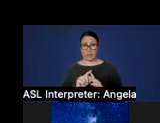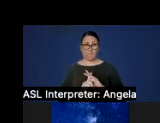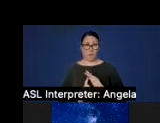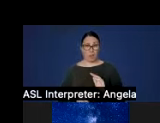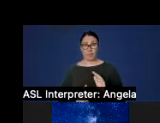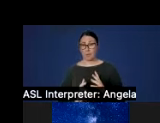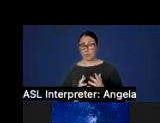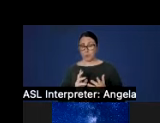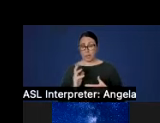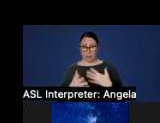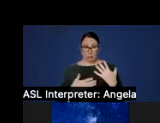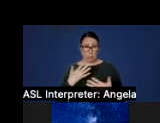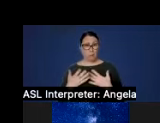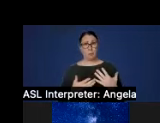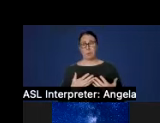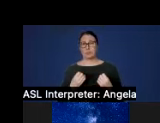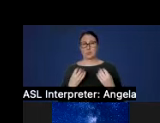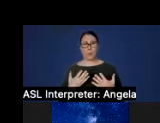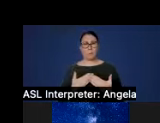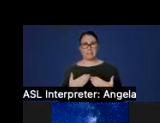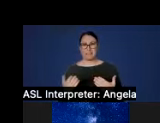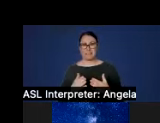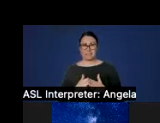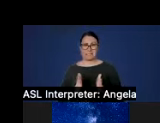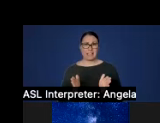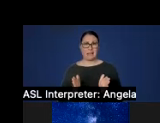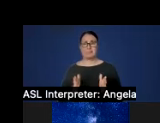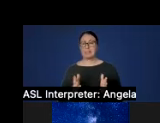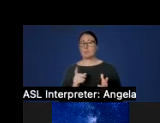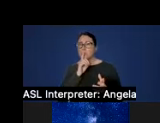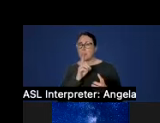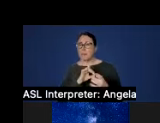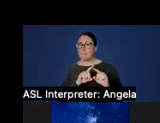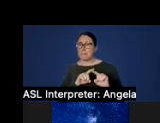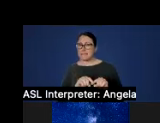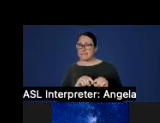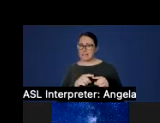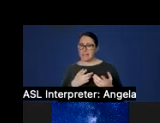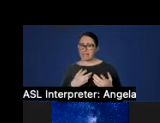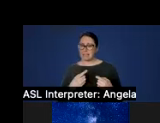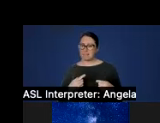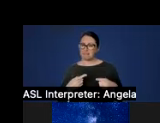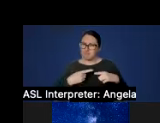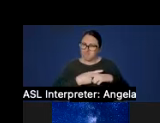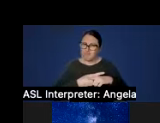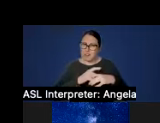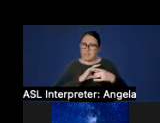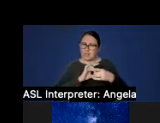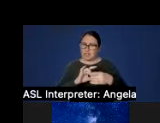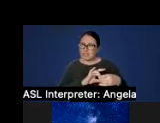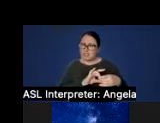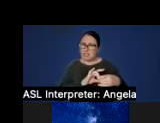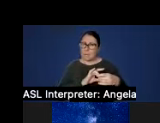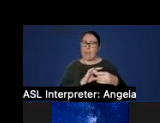And all really based on this strained relationship and not having like that structured system together, and the